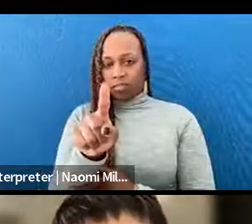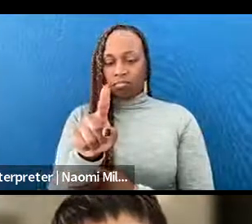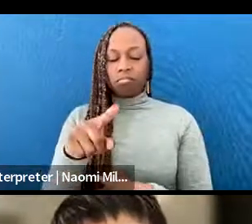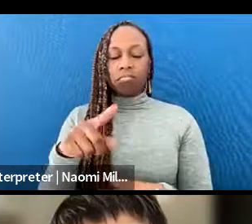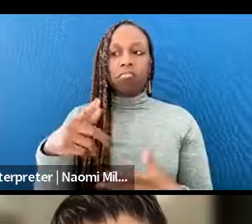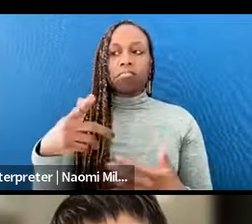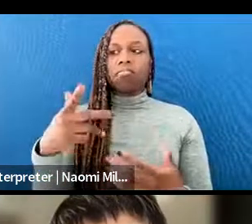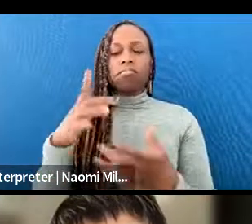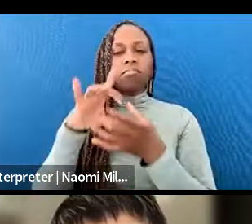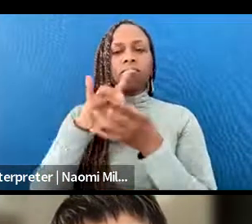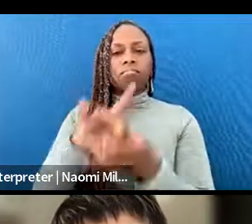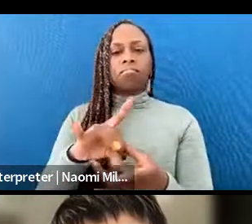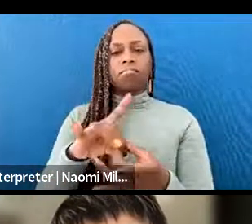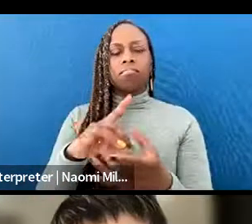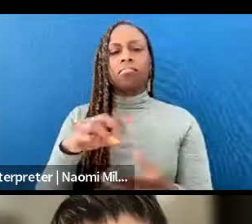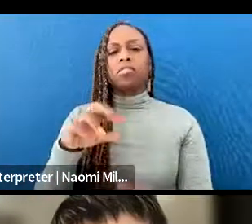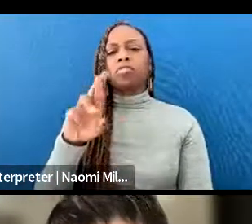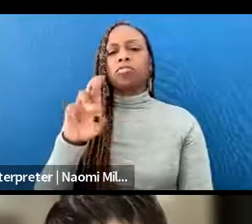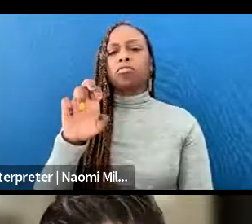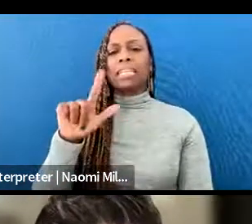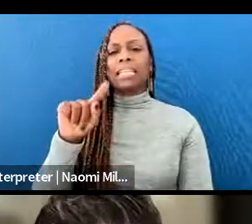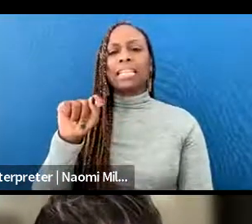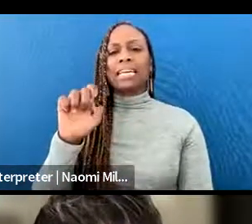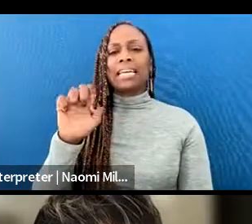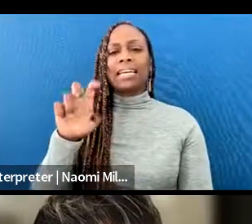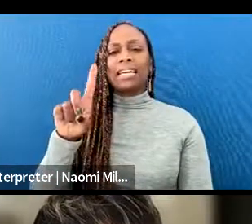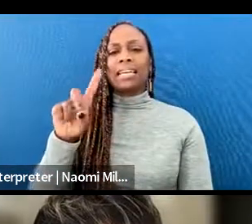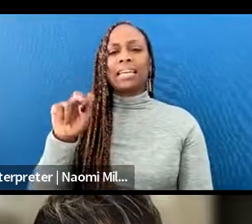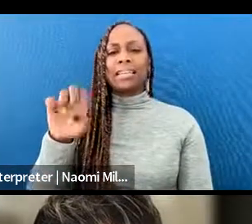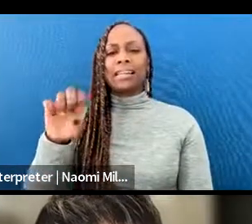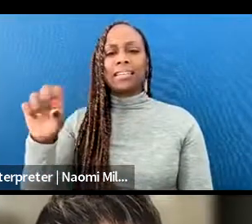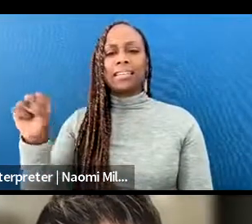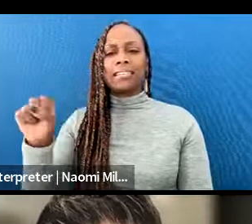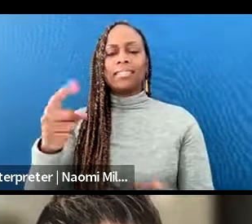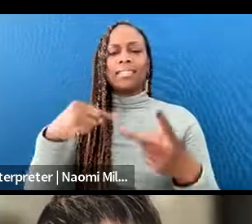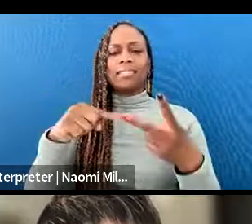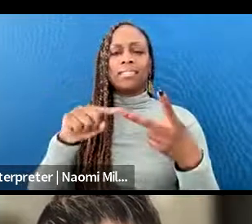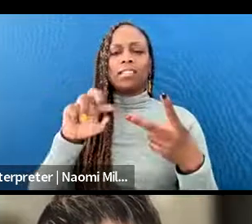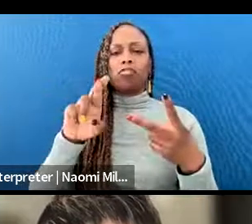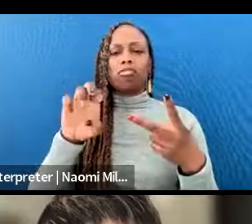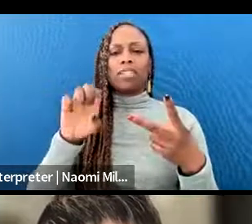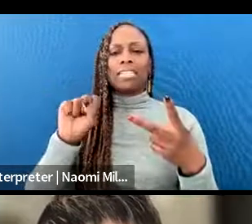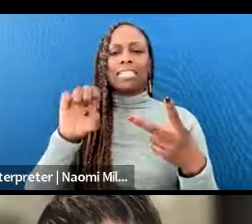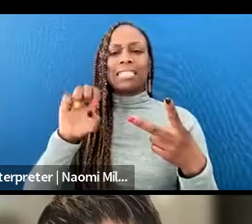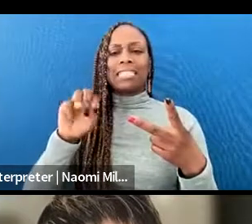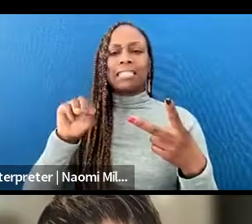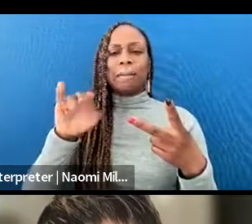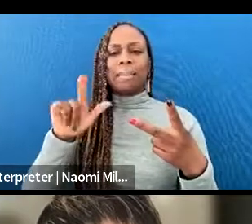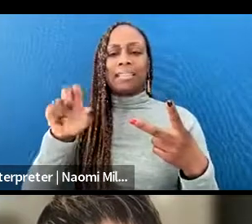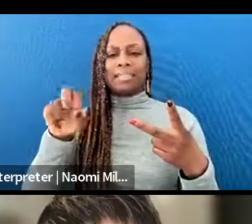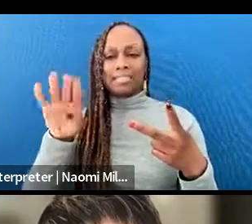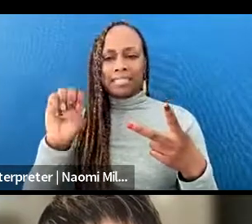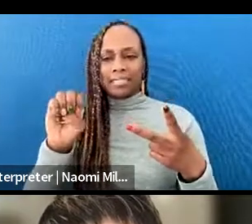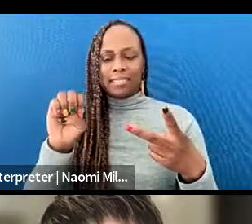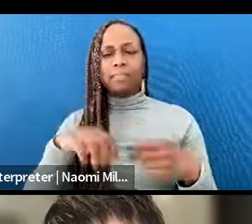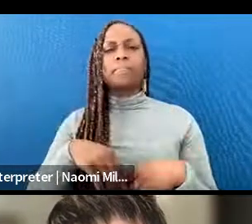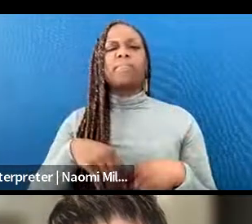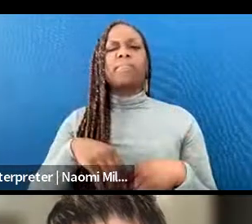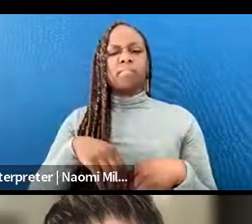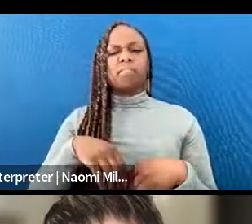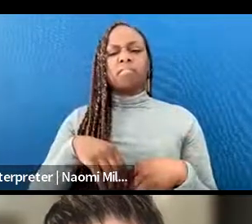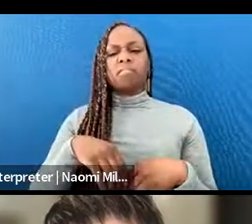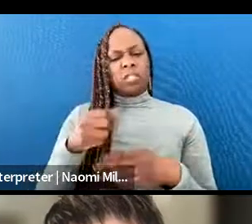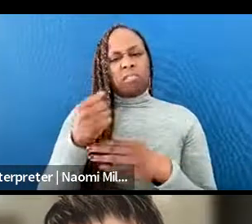about relatedness and resemblance. So we have all noted over the last number